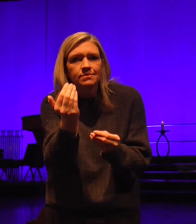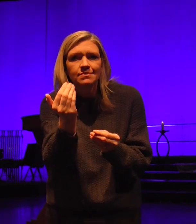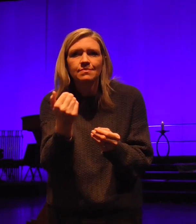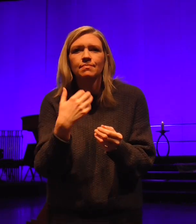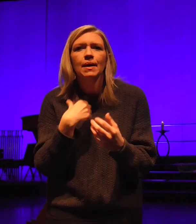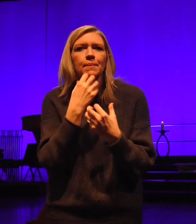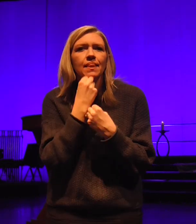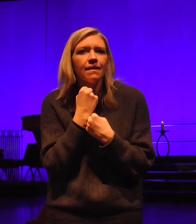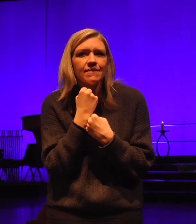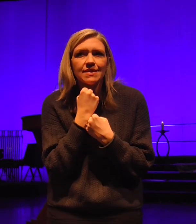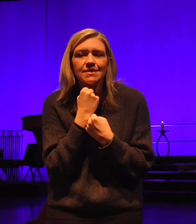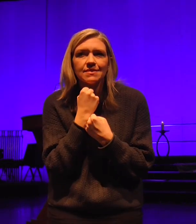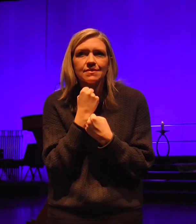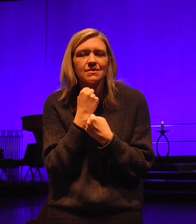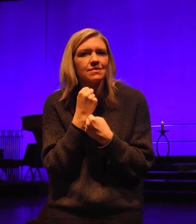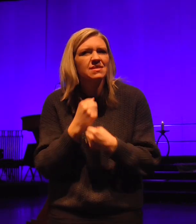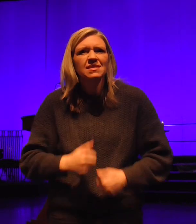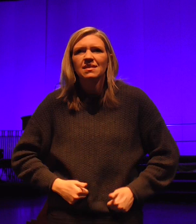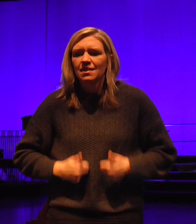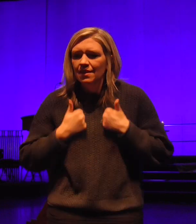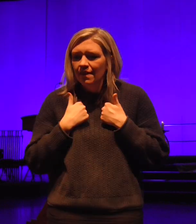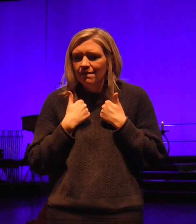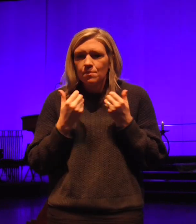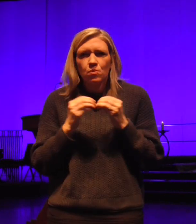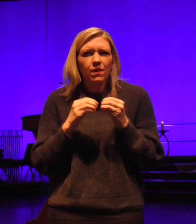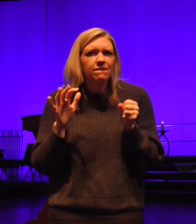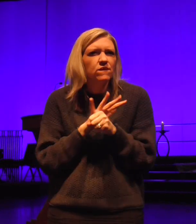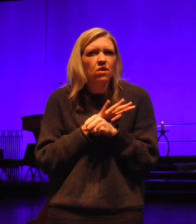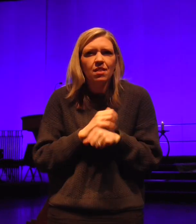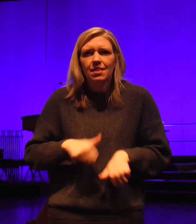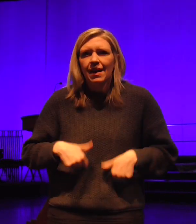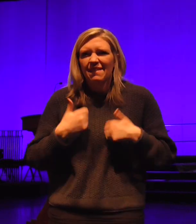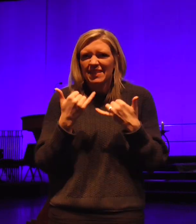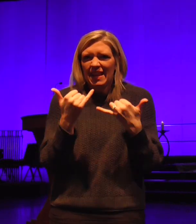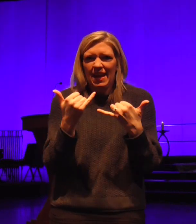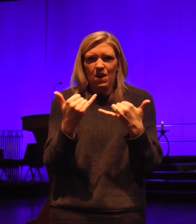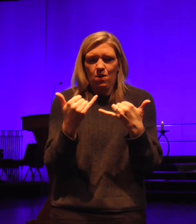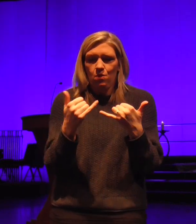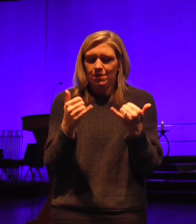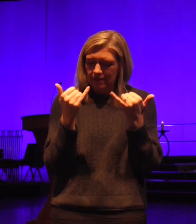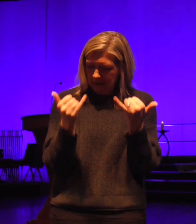beloved. Let's live life in its fullness now.